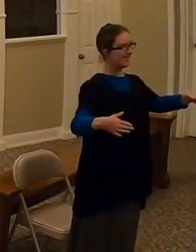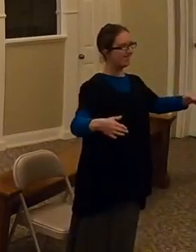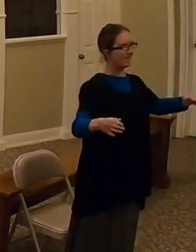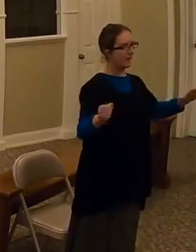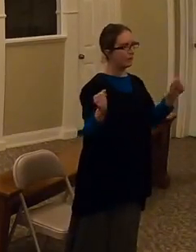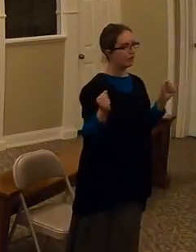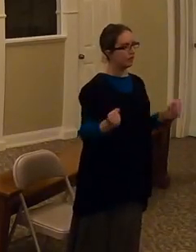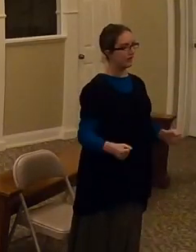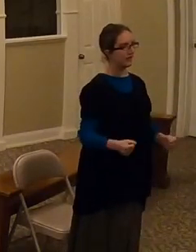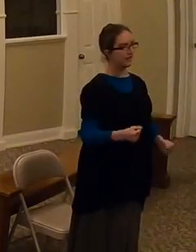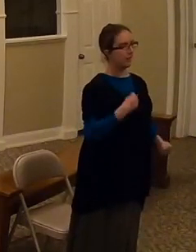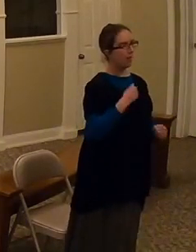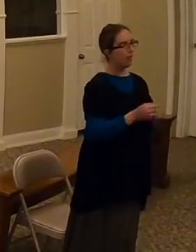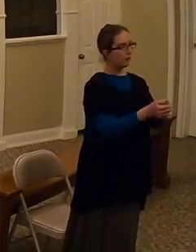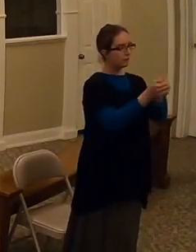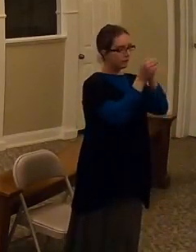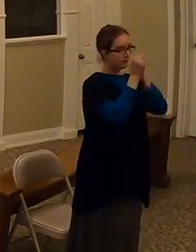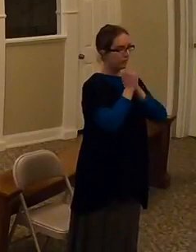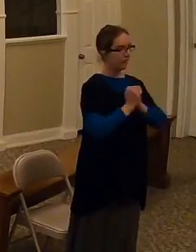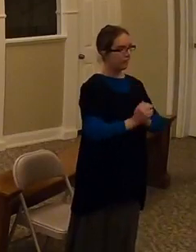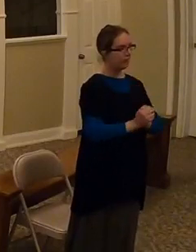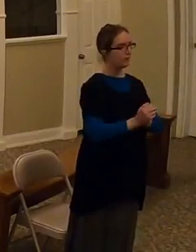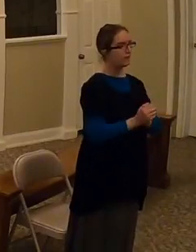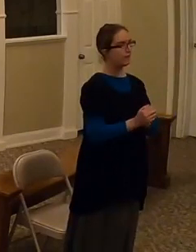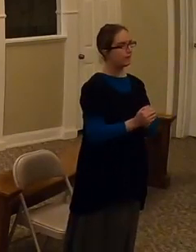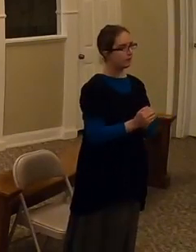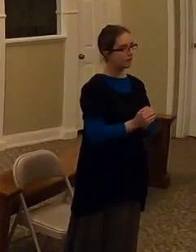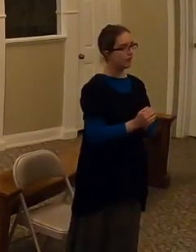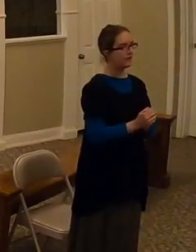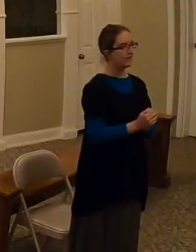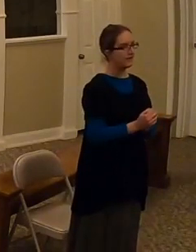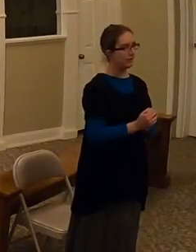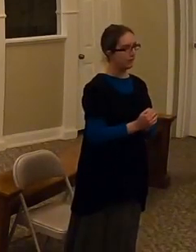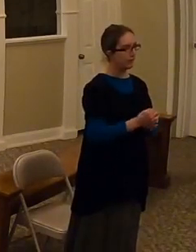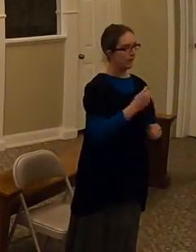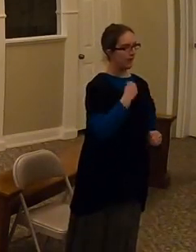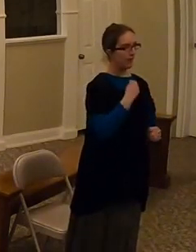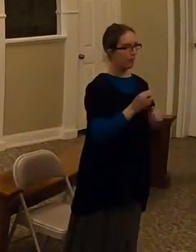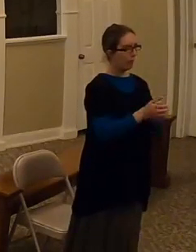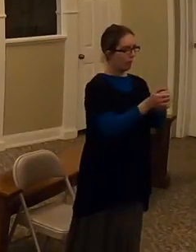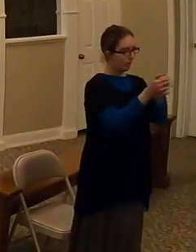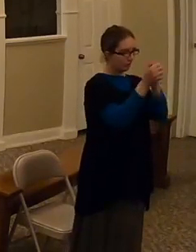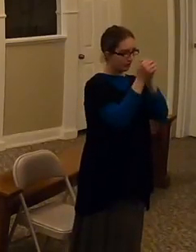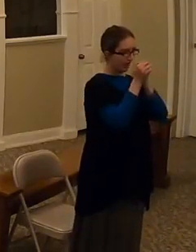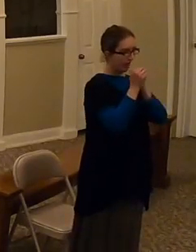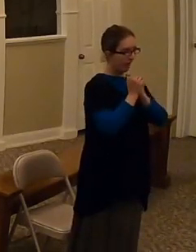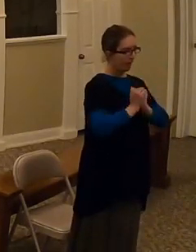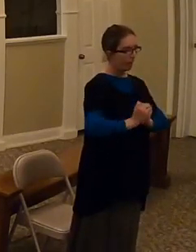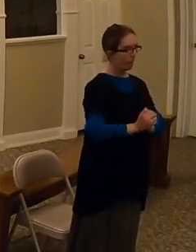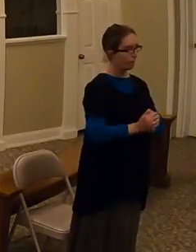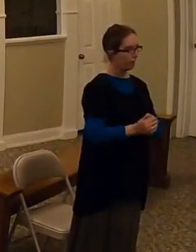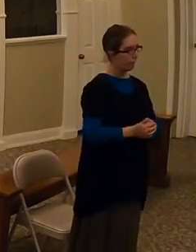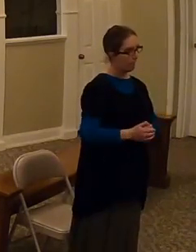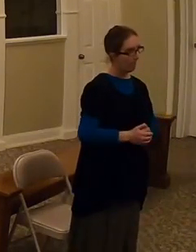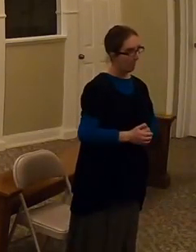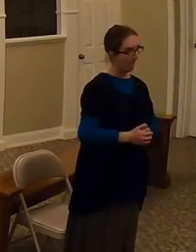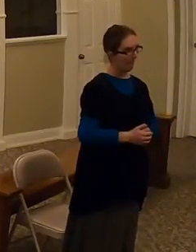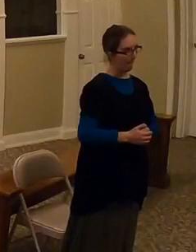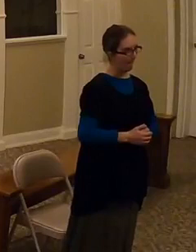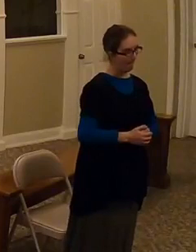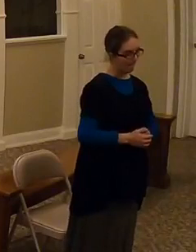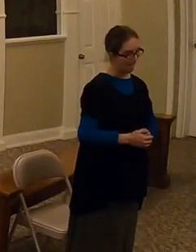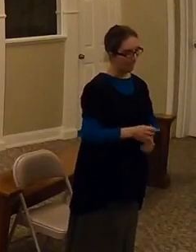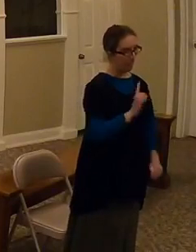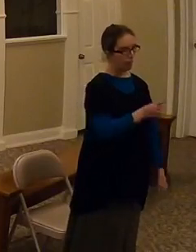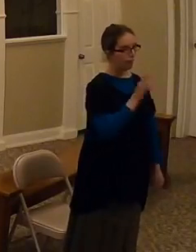Lord. I worship You, oh God. Jesus, we worship You, Lord. My God, I love You,